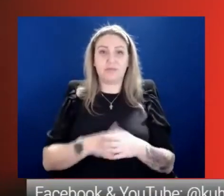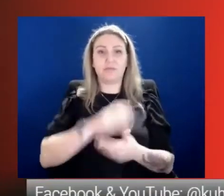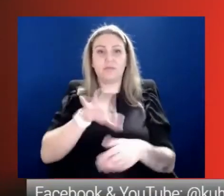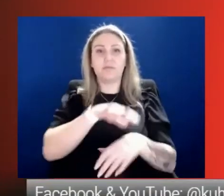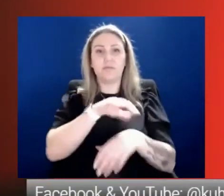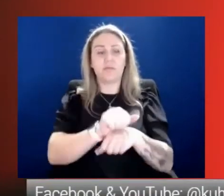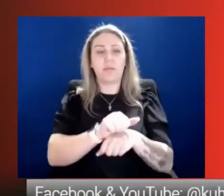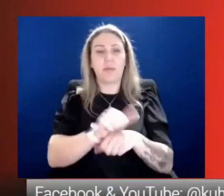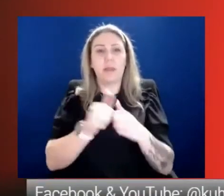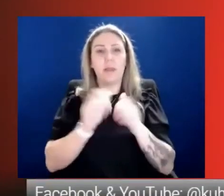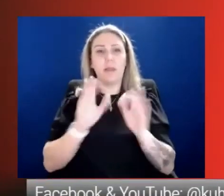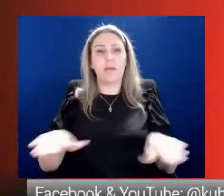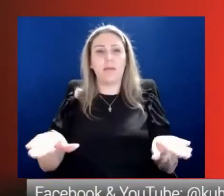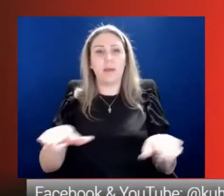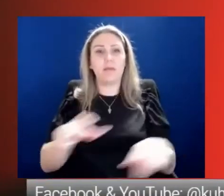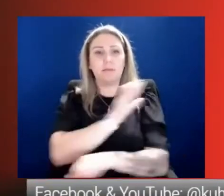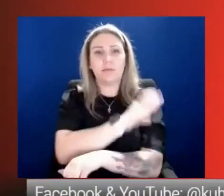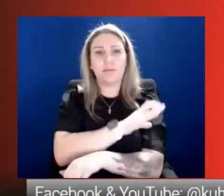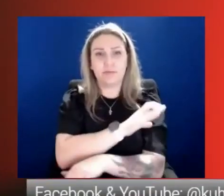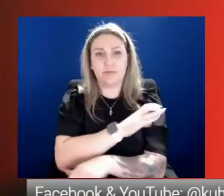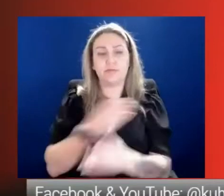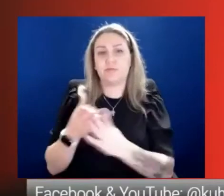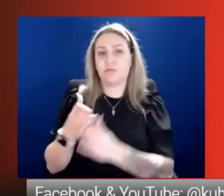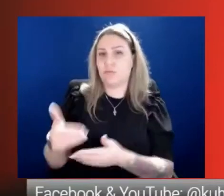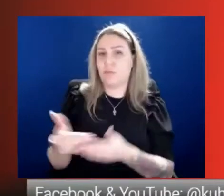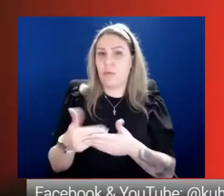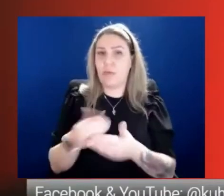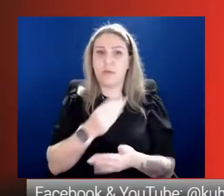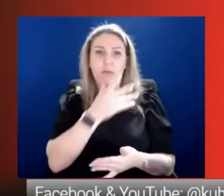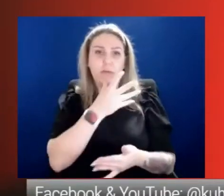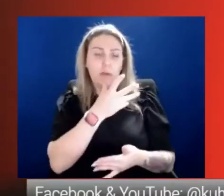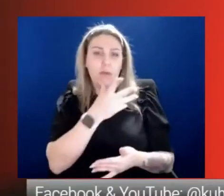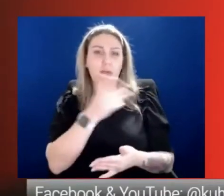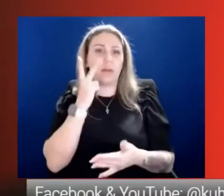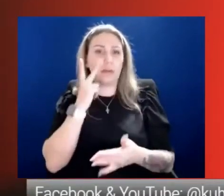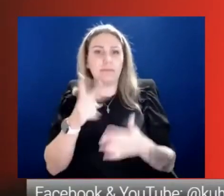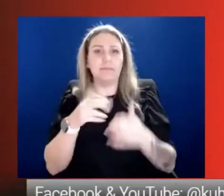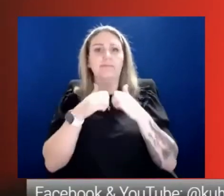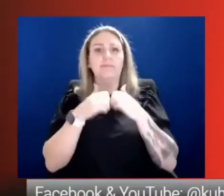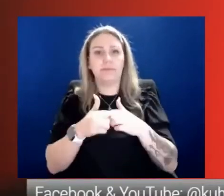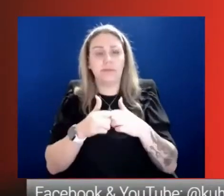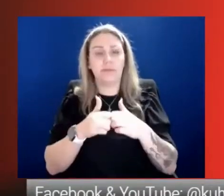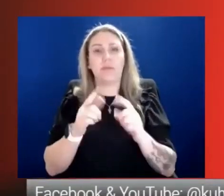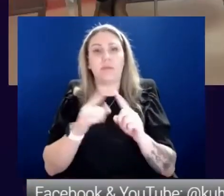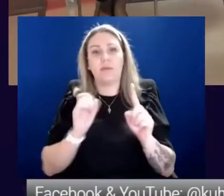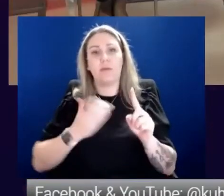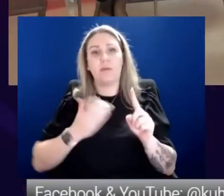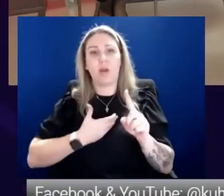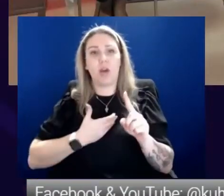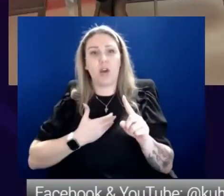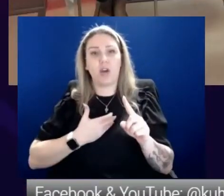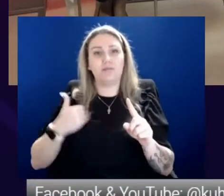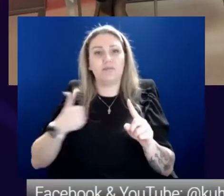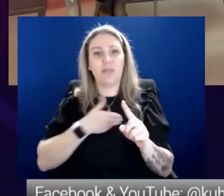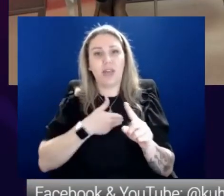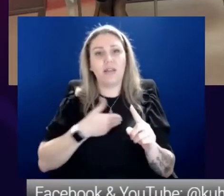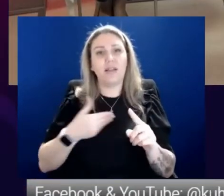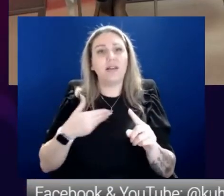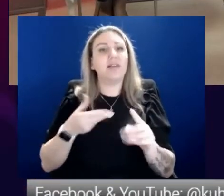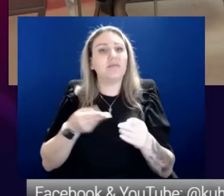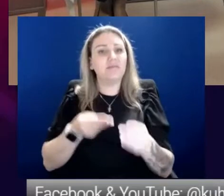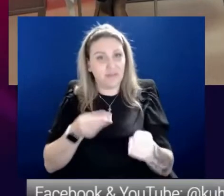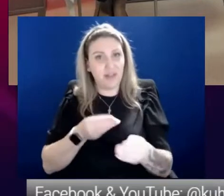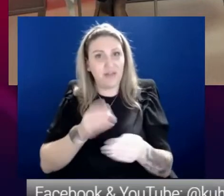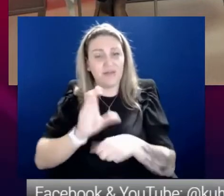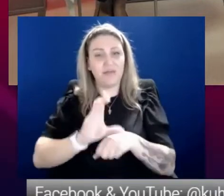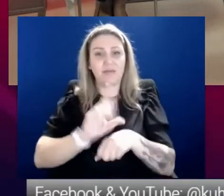be through the baby, and the mother and the baby are seen as a couplet by our lactation consultant. Kristen has a question for